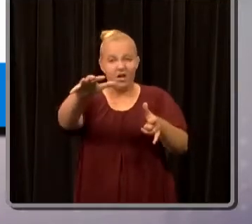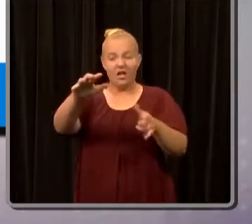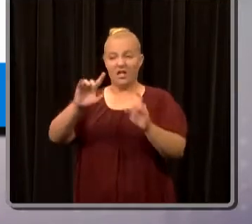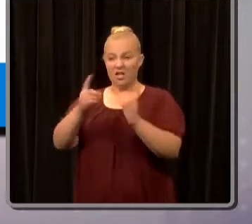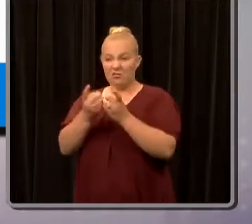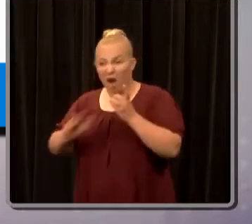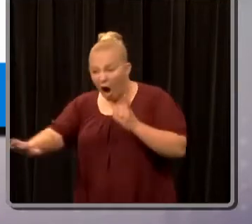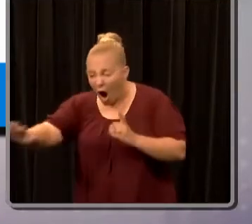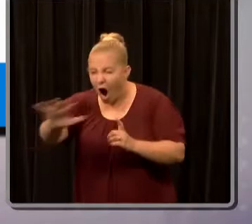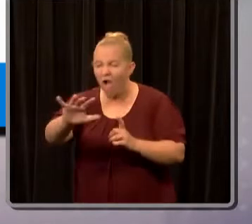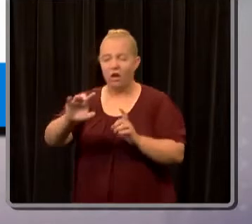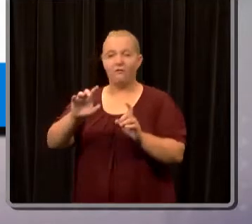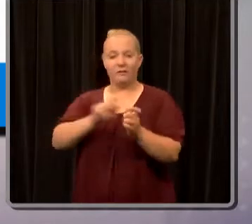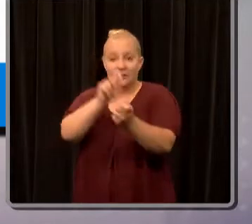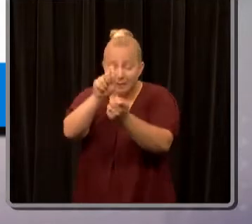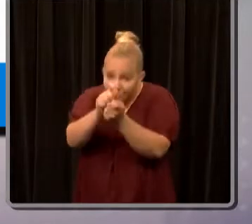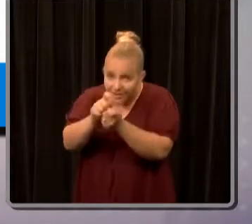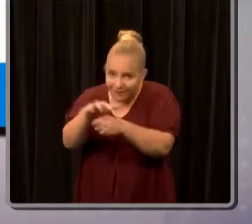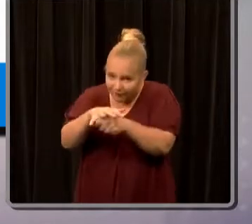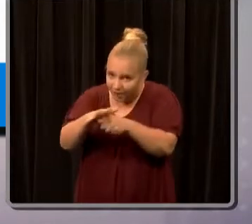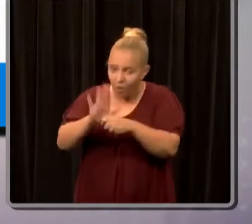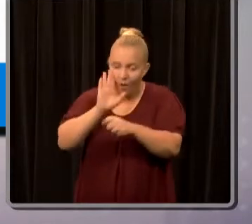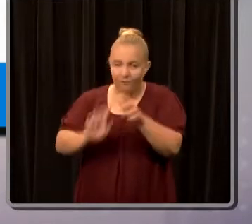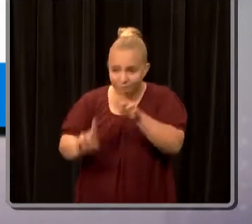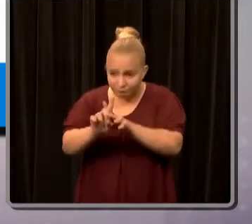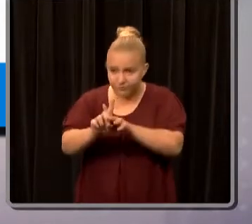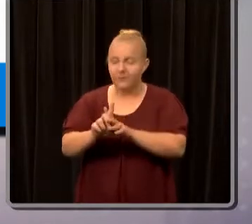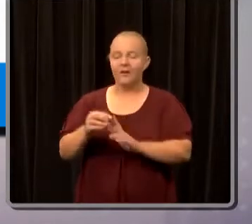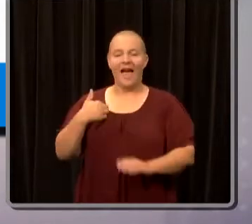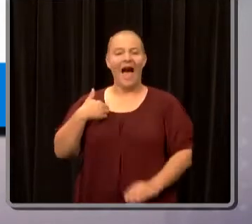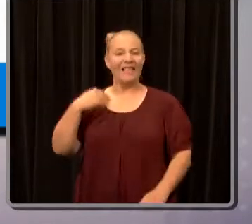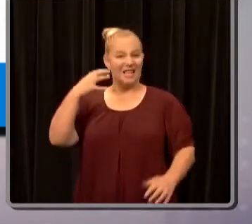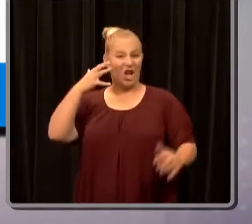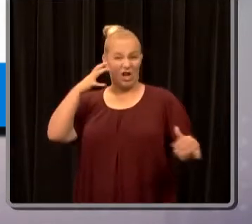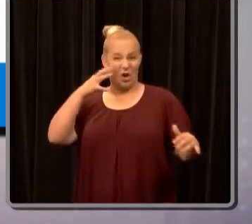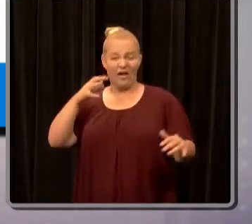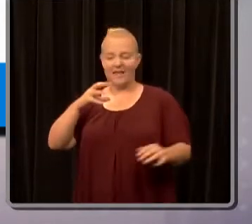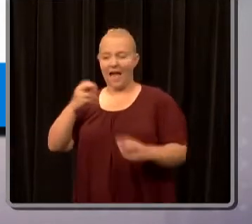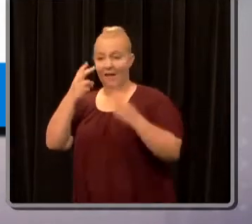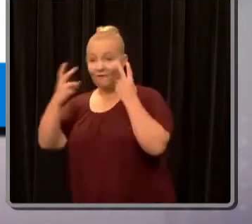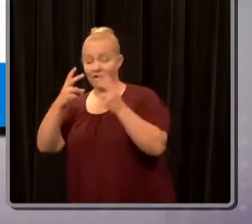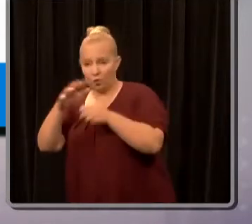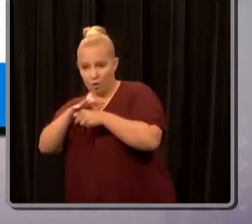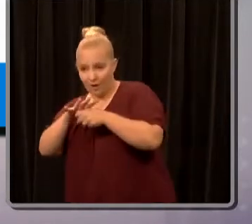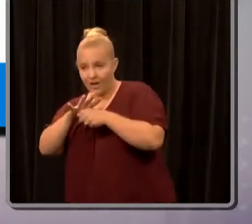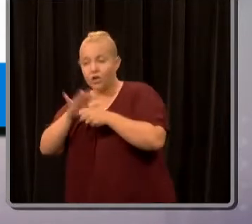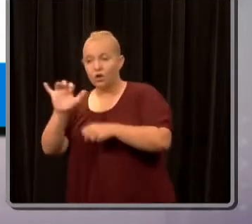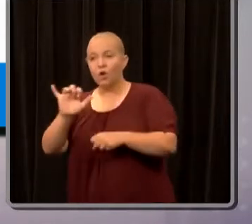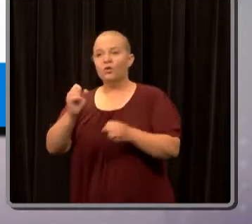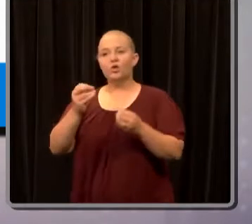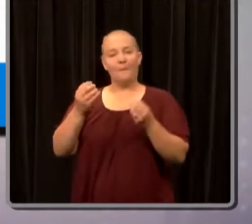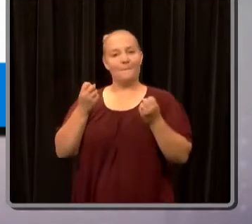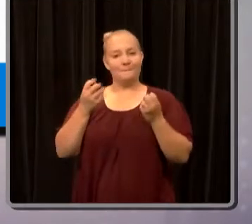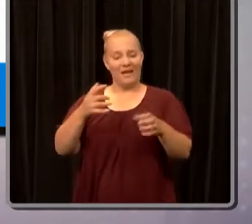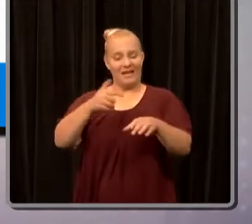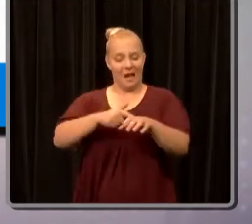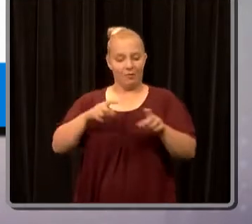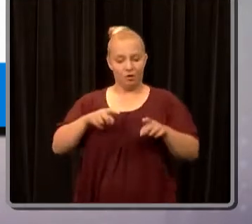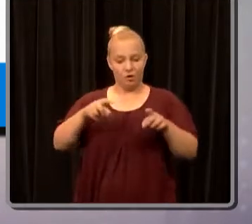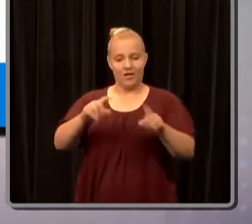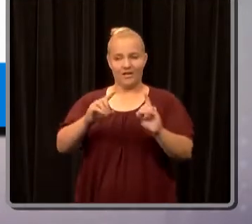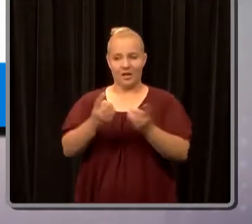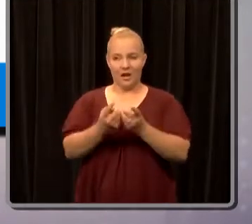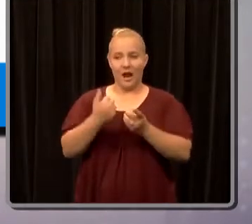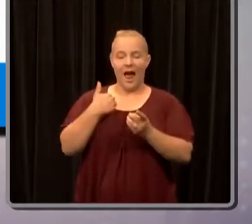complexes, et cetera. And then the other piece is it's nice, it's got an audio and visual notification. So many times throughout the district, as we've had